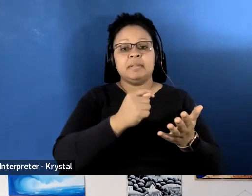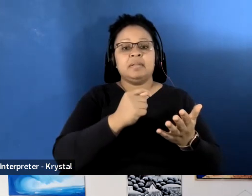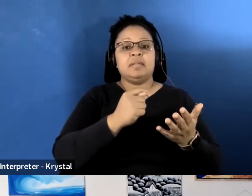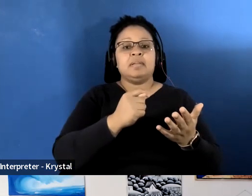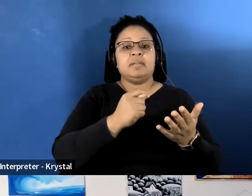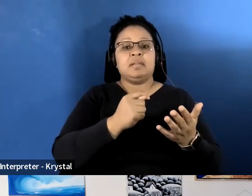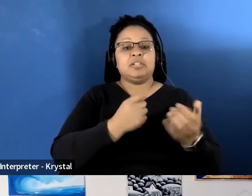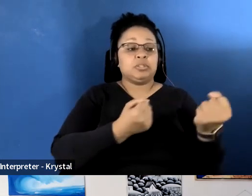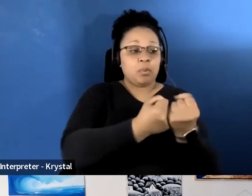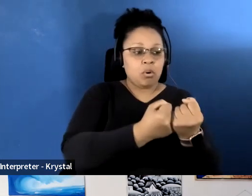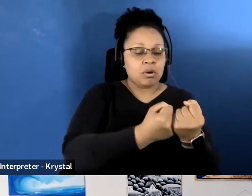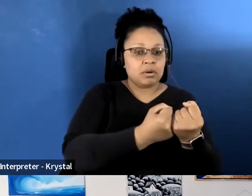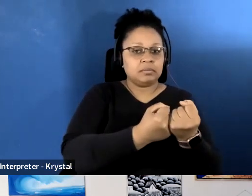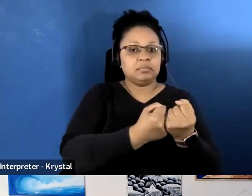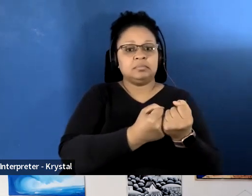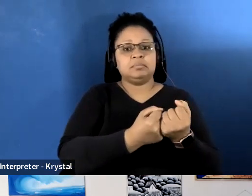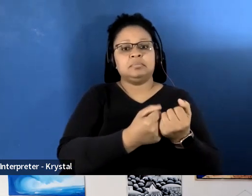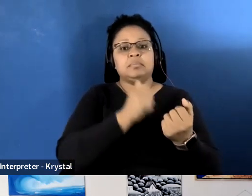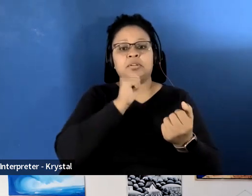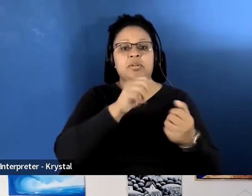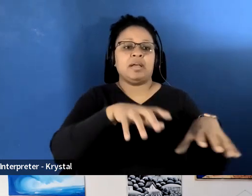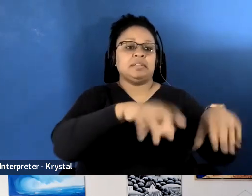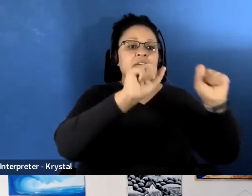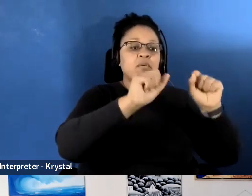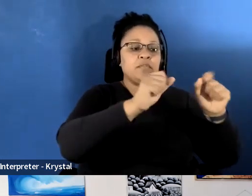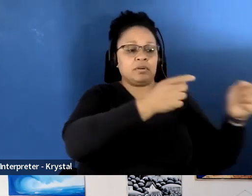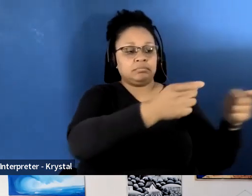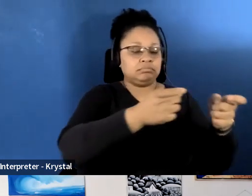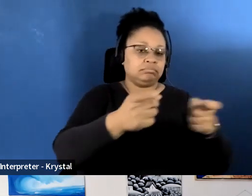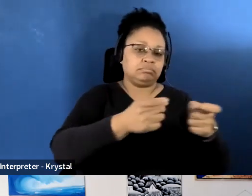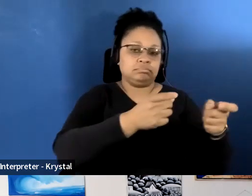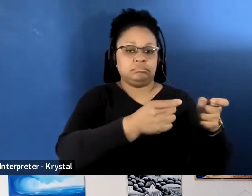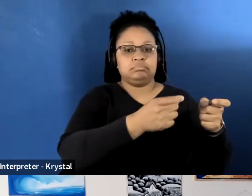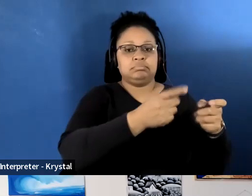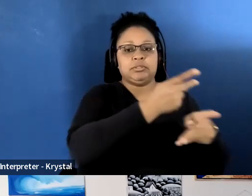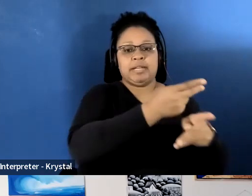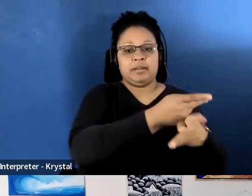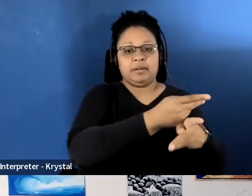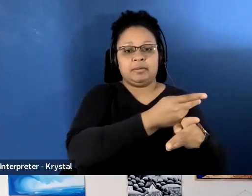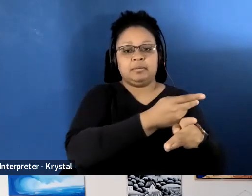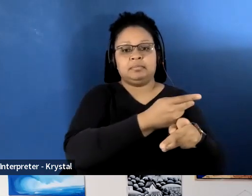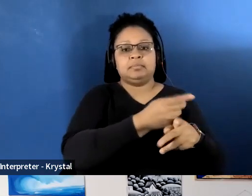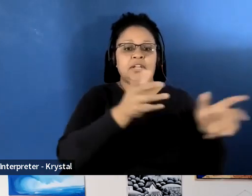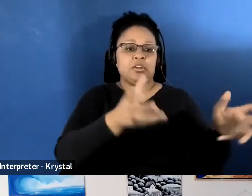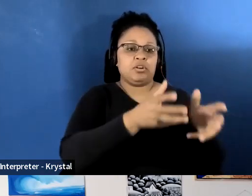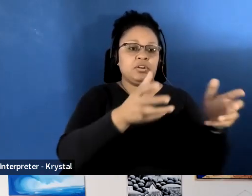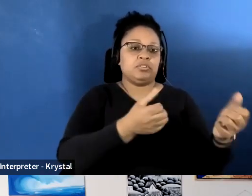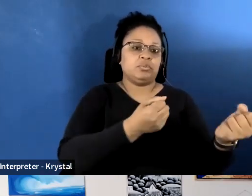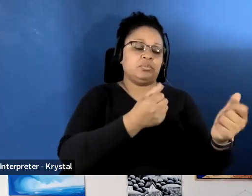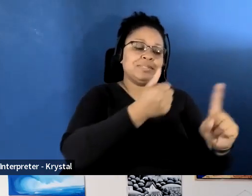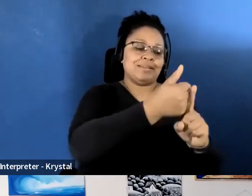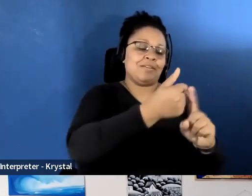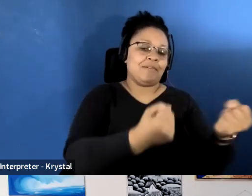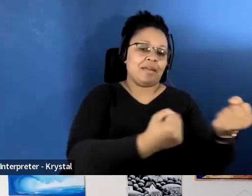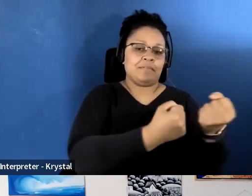Do not take their abilities to take care of themselves, though. Encourage them to self-advocate. You have to